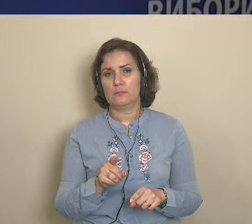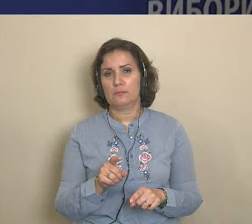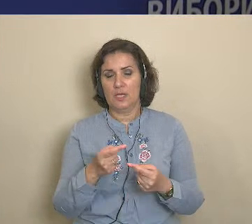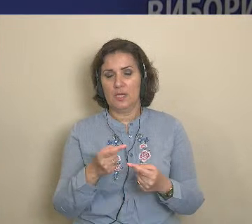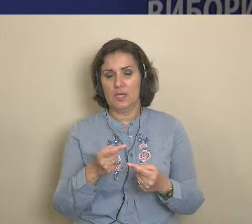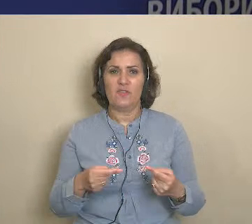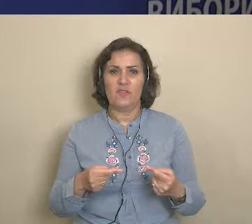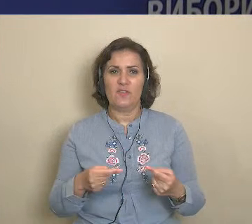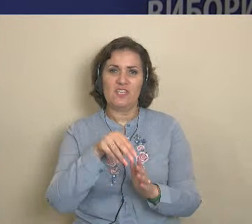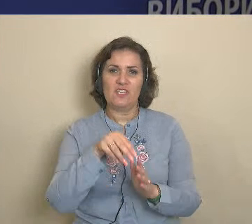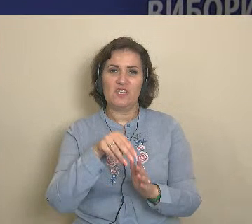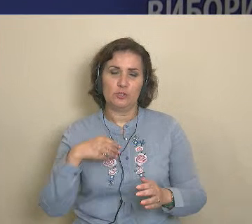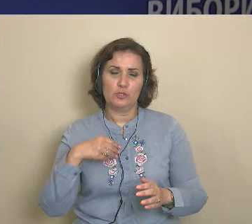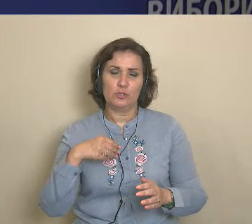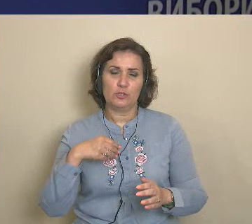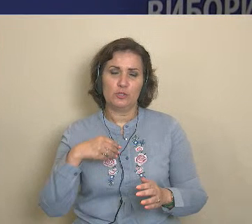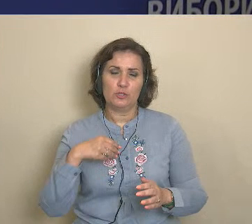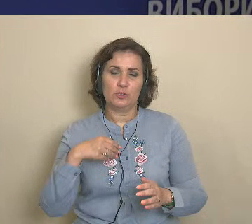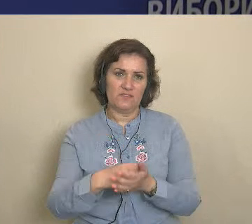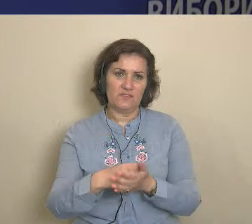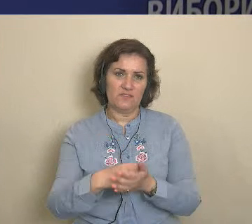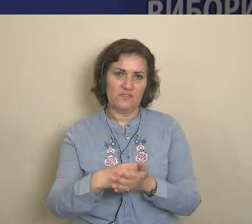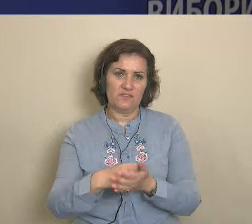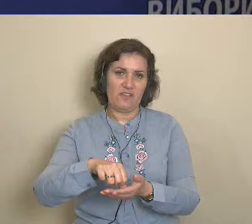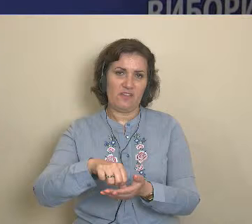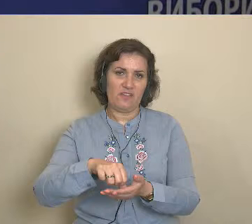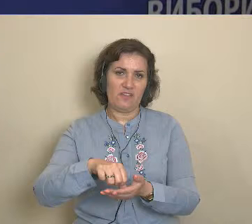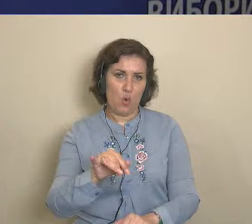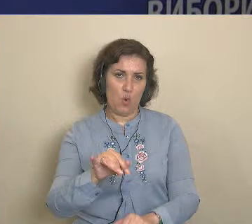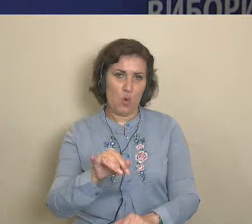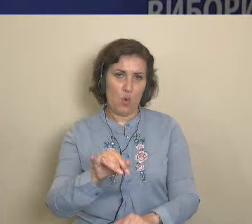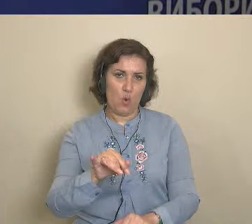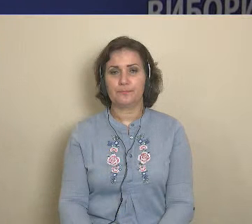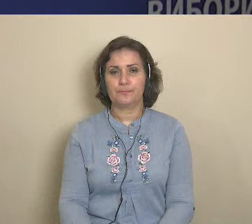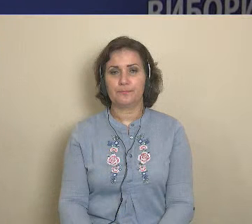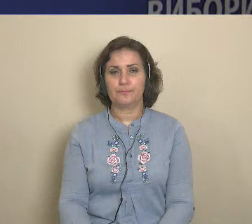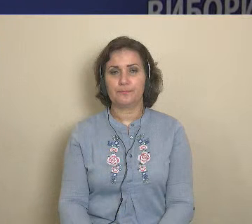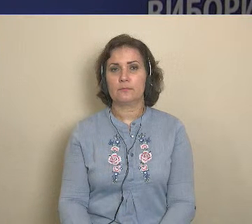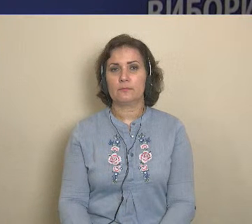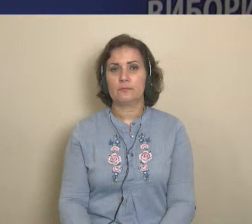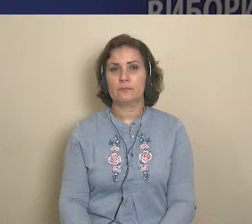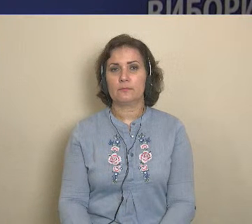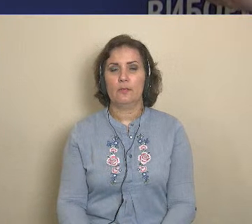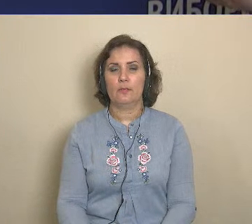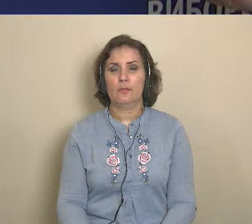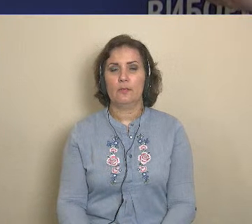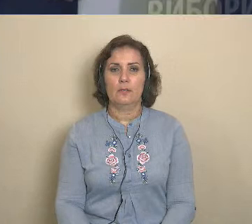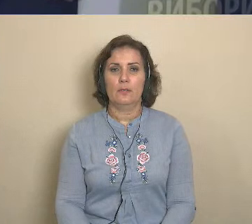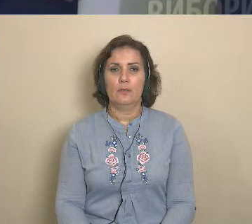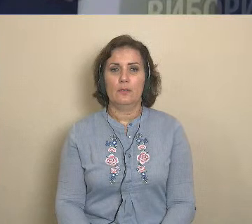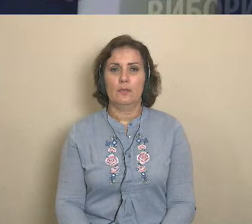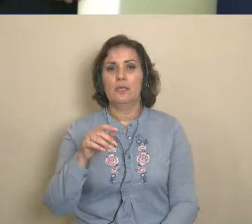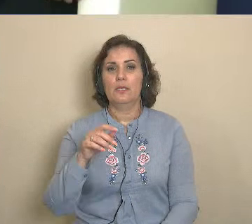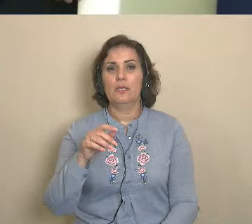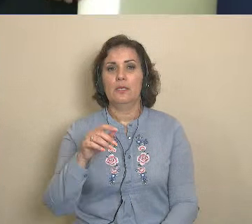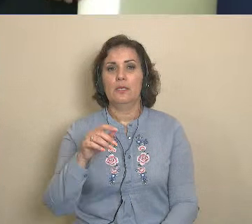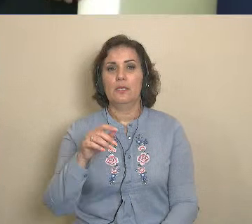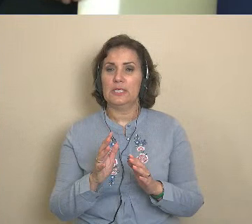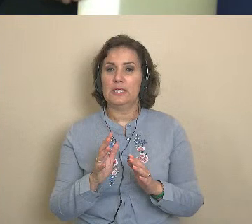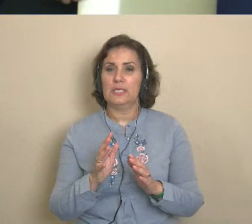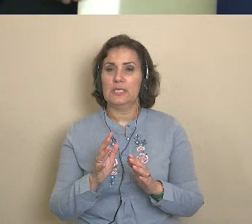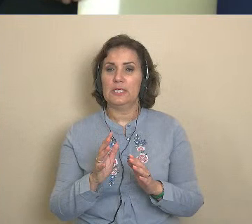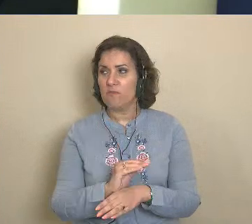the boundaries of the polling station, so that respective voters would vote for the authority that